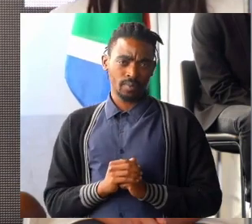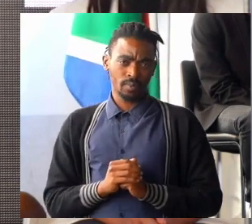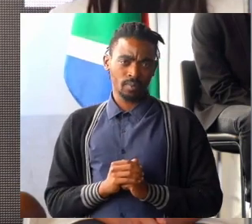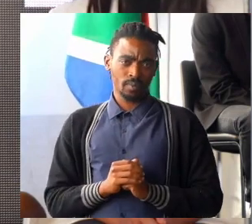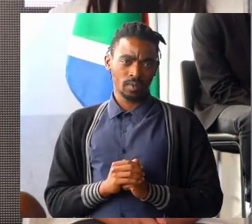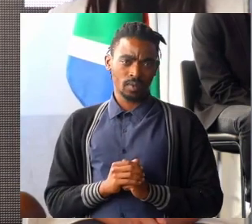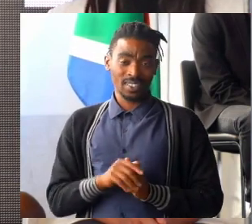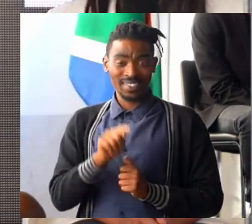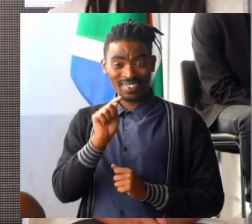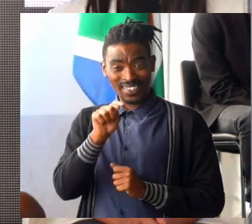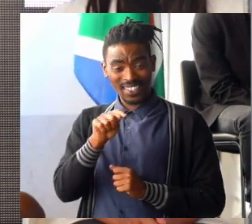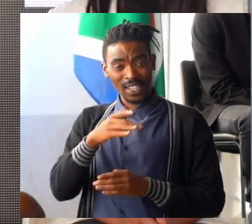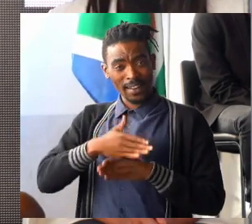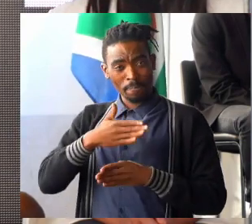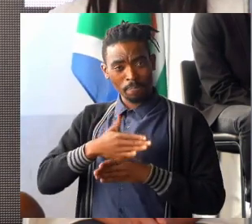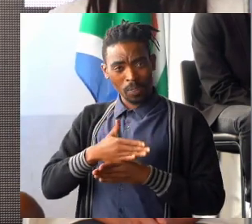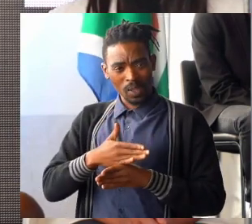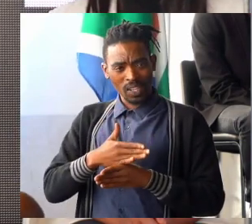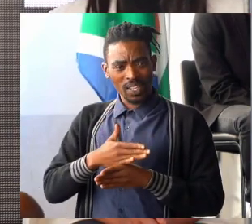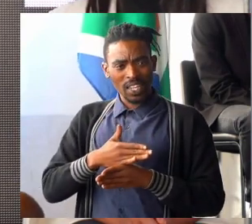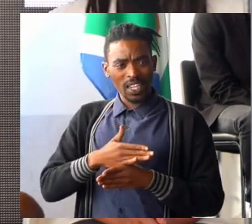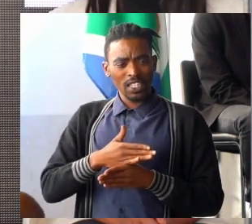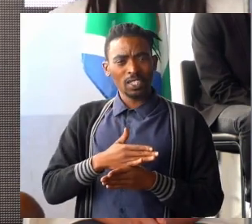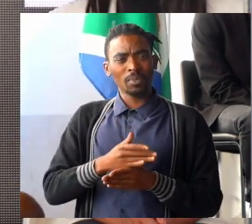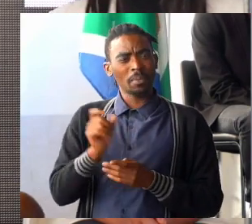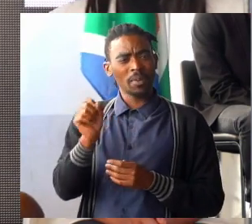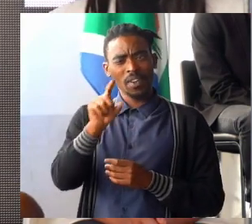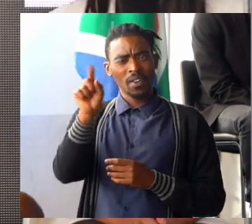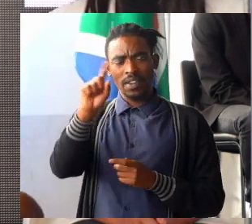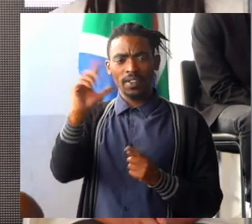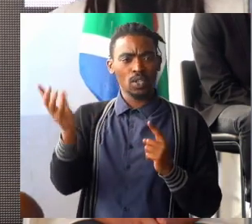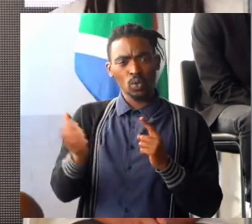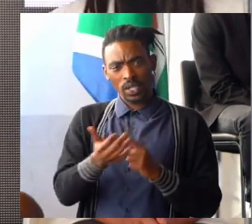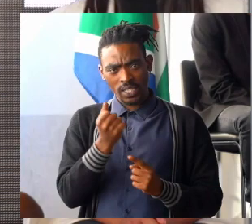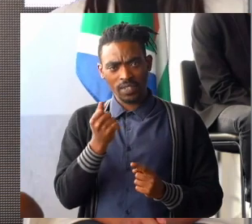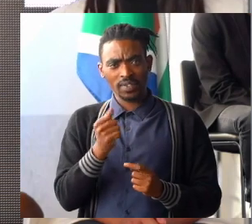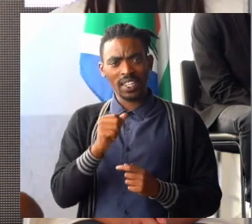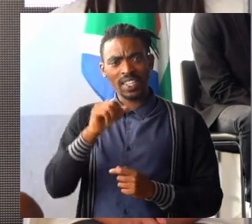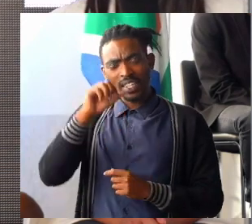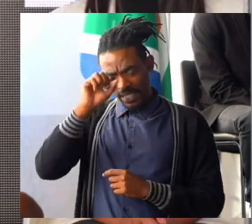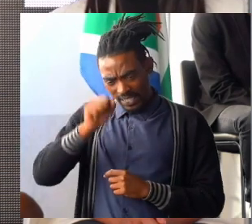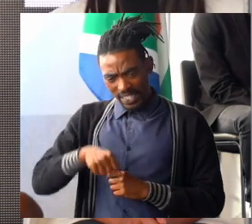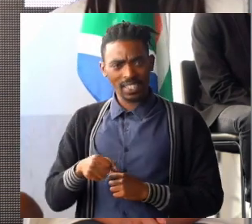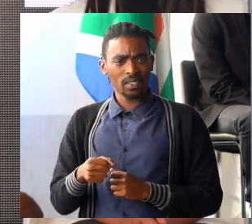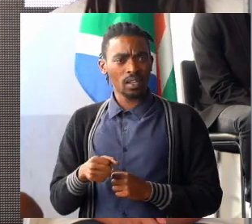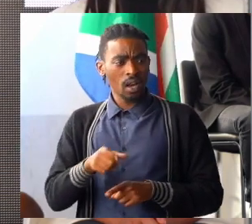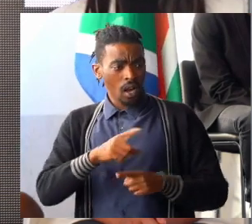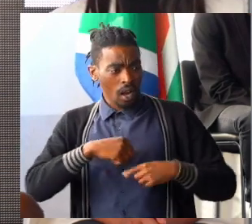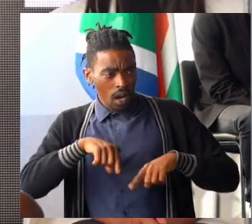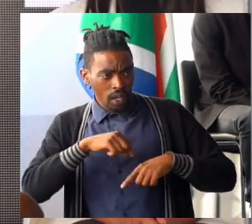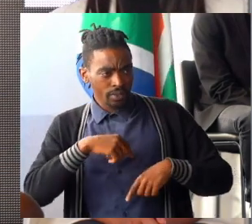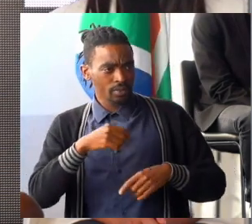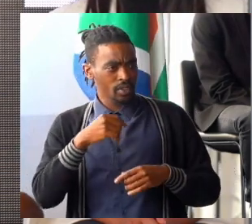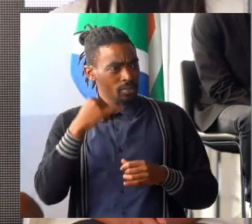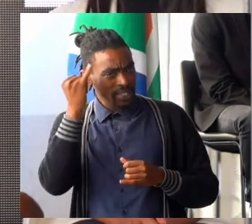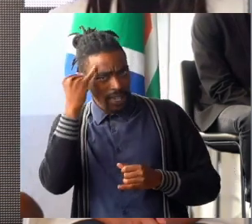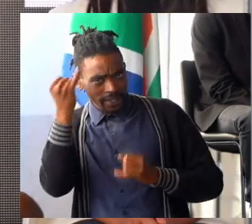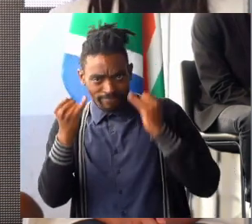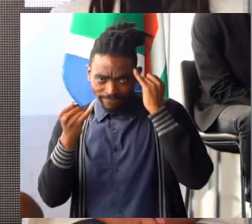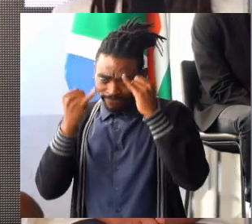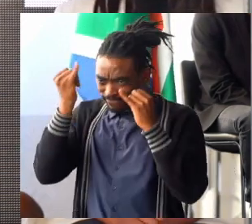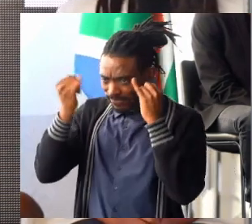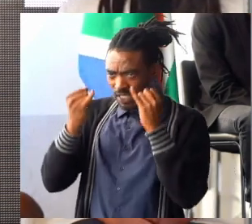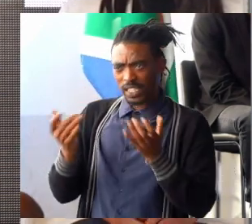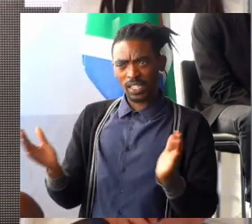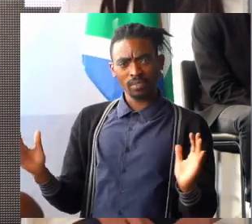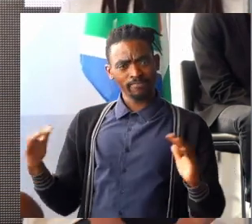That work is a generational mission that will transcend elections and draw its sustenance from millions of people who will become part of